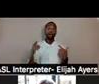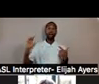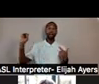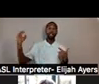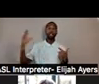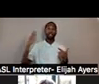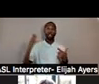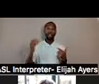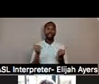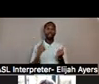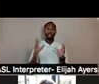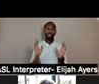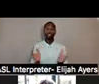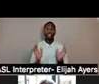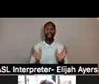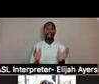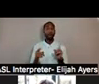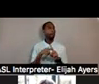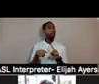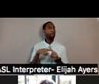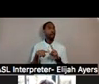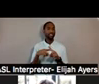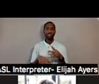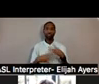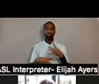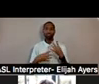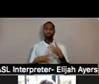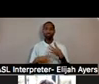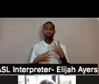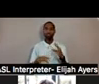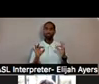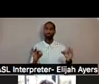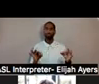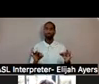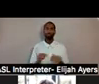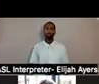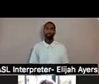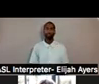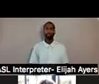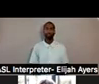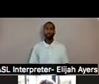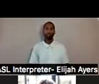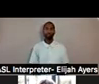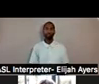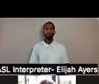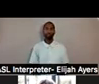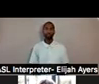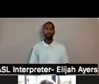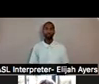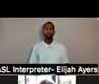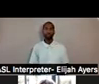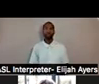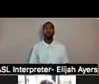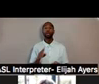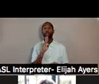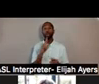this chat is. Yeah, just seeing a lot of these shares rolling through about how the breakout